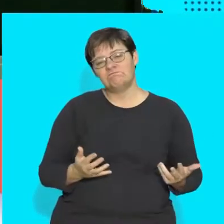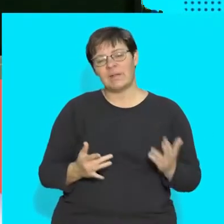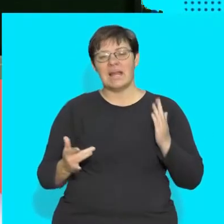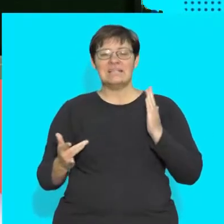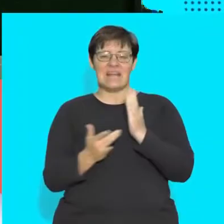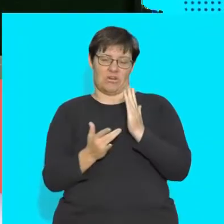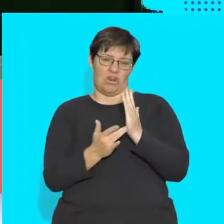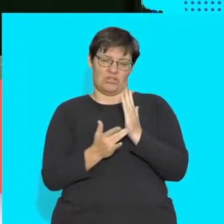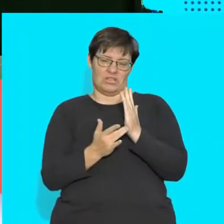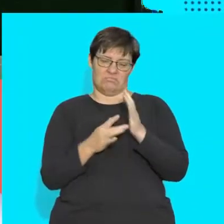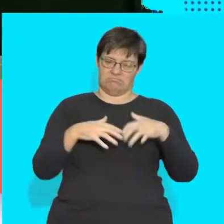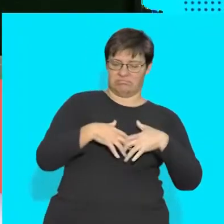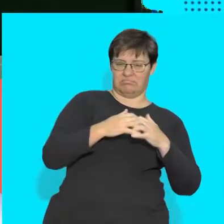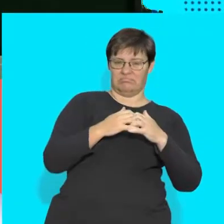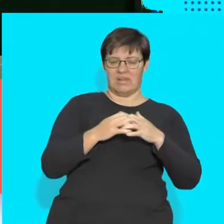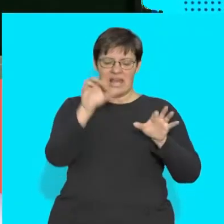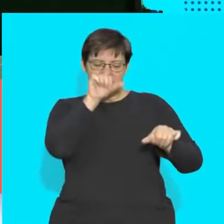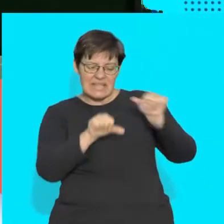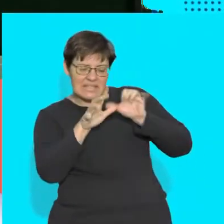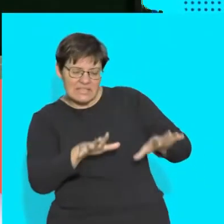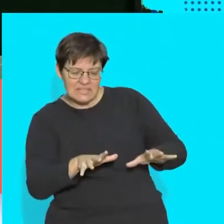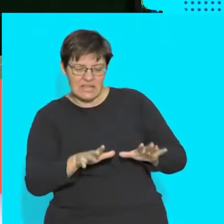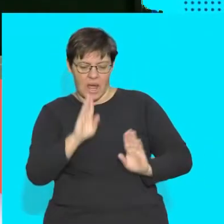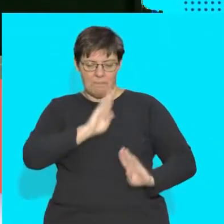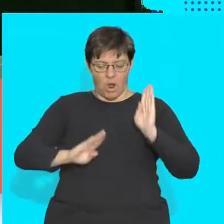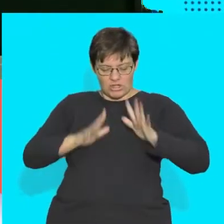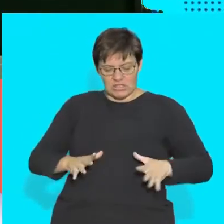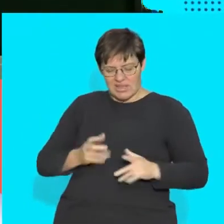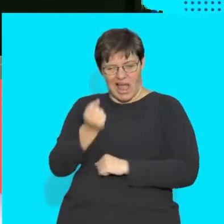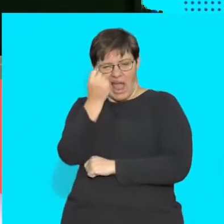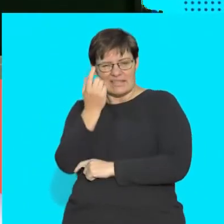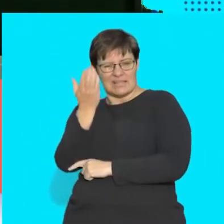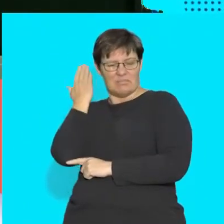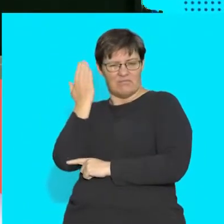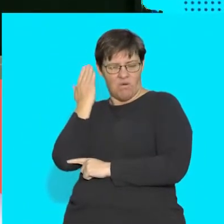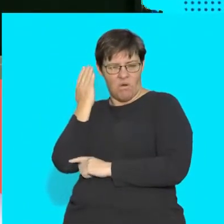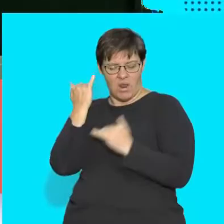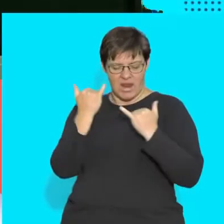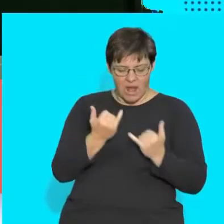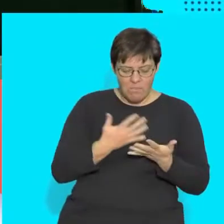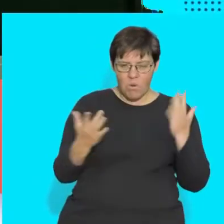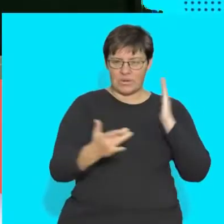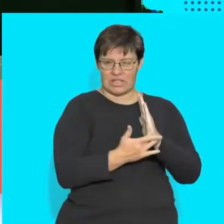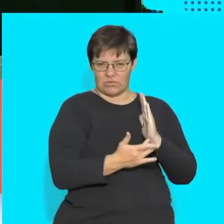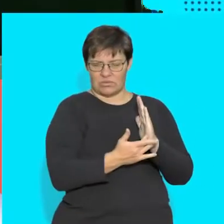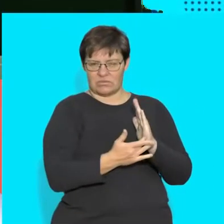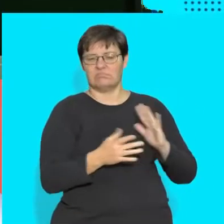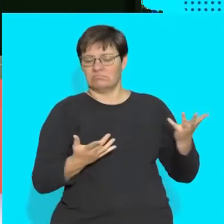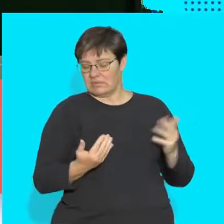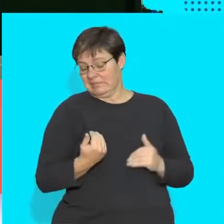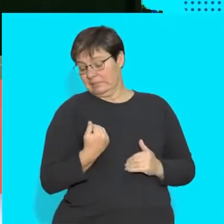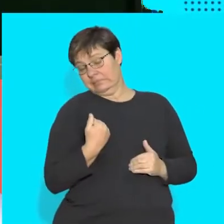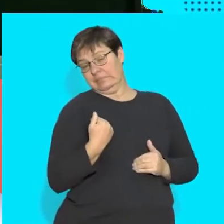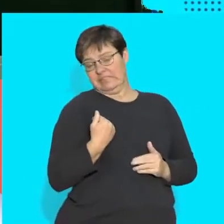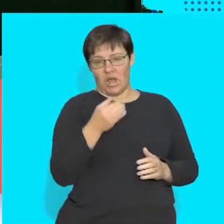become a technology. What scientists and biologists used to understand about cells is, if I could say, a